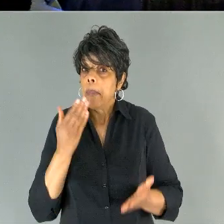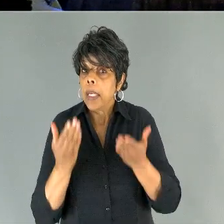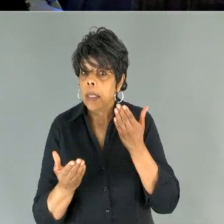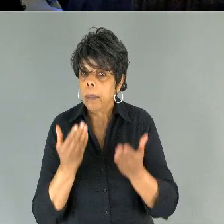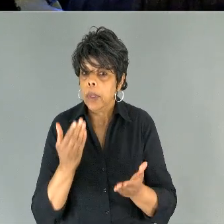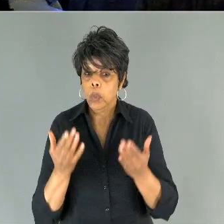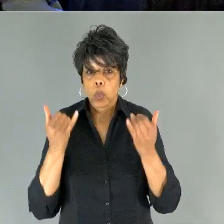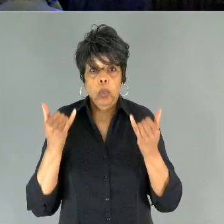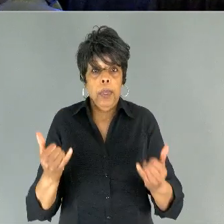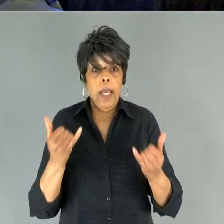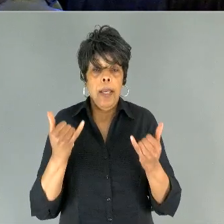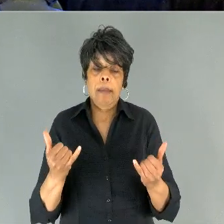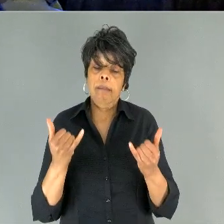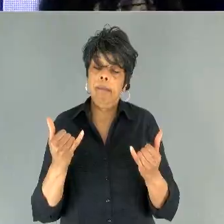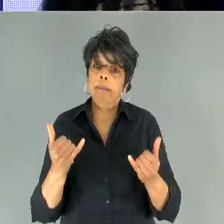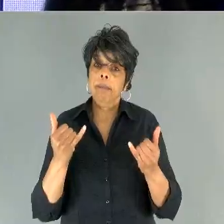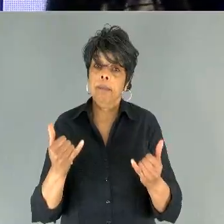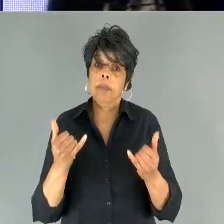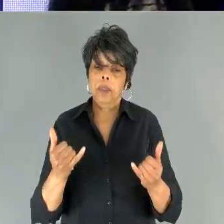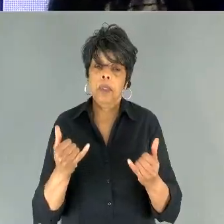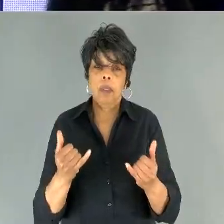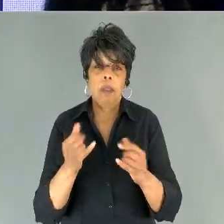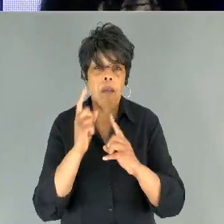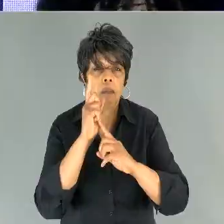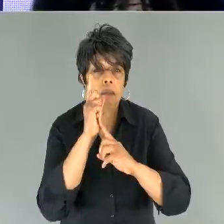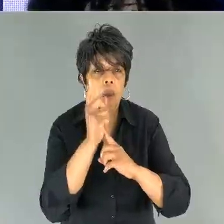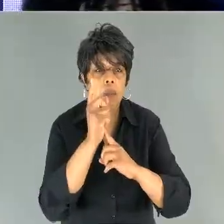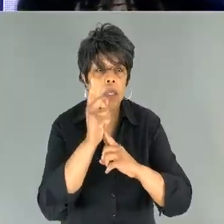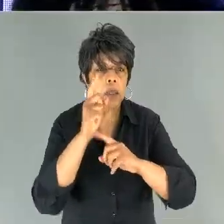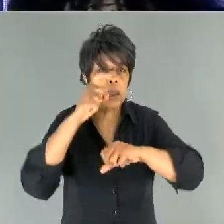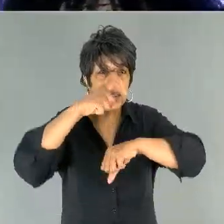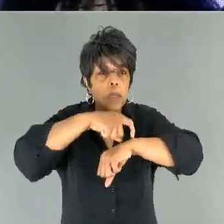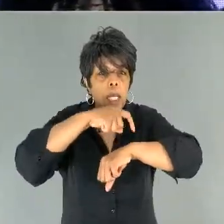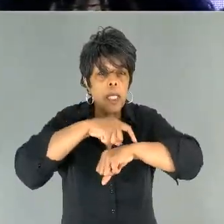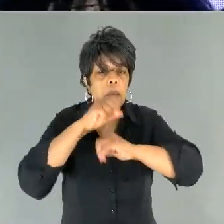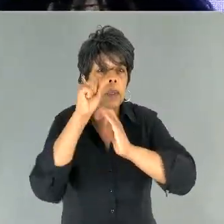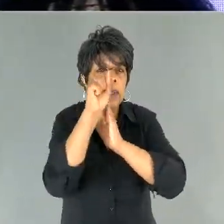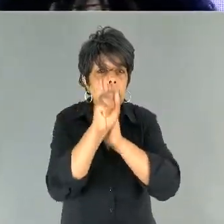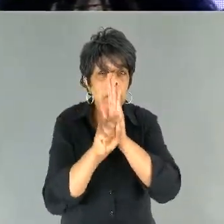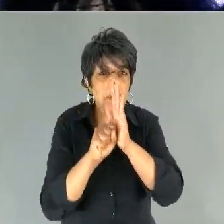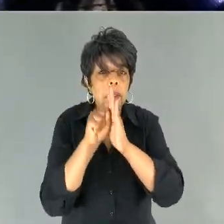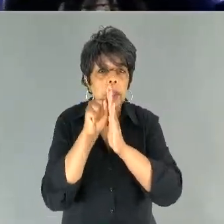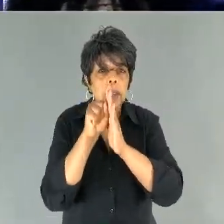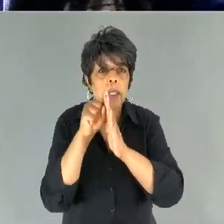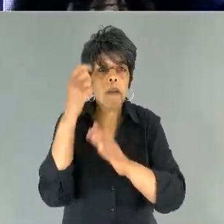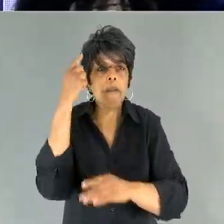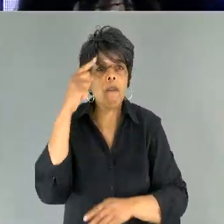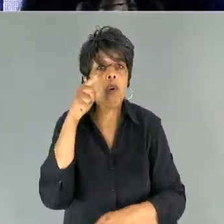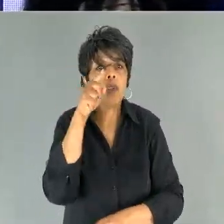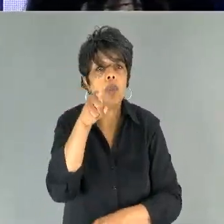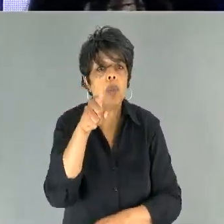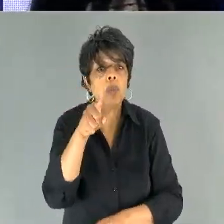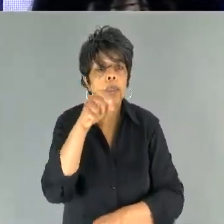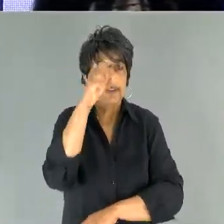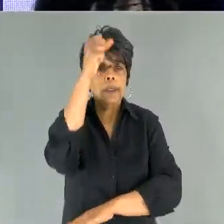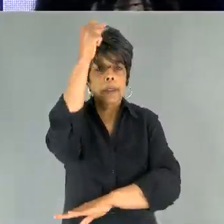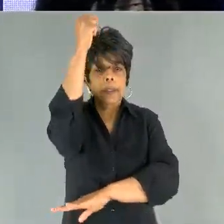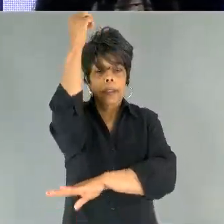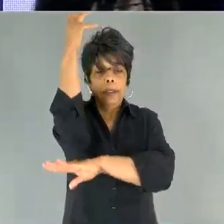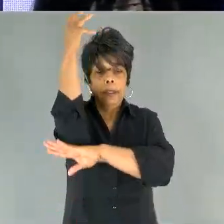the day, the moment of the season for you to stand up like Hannah did and